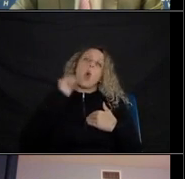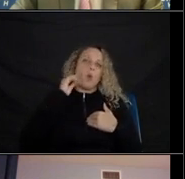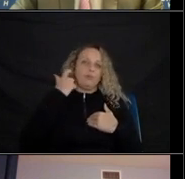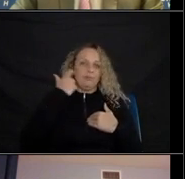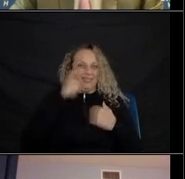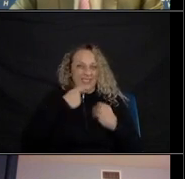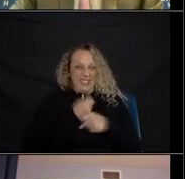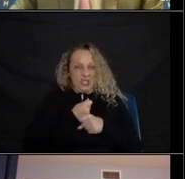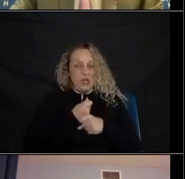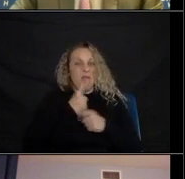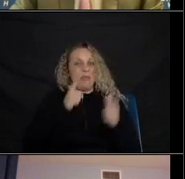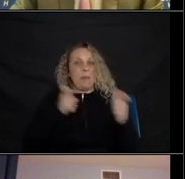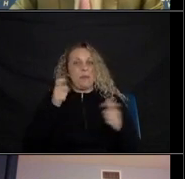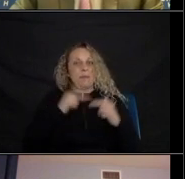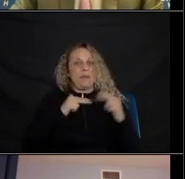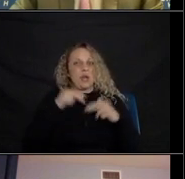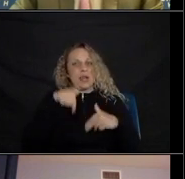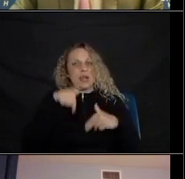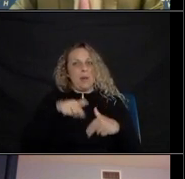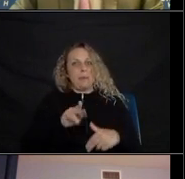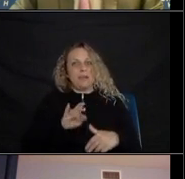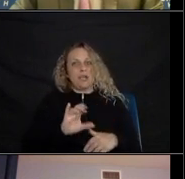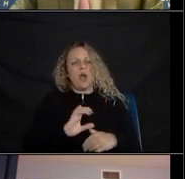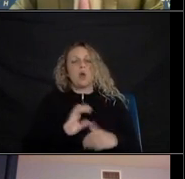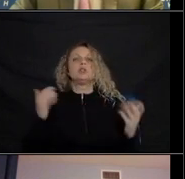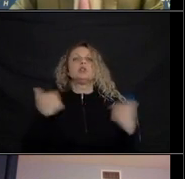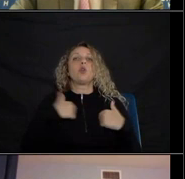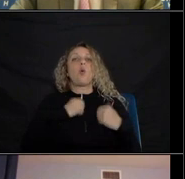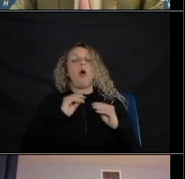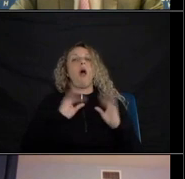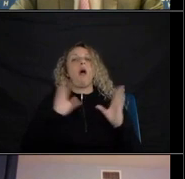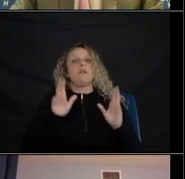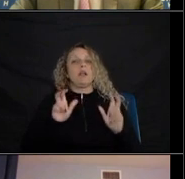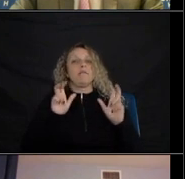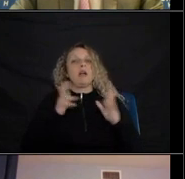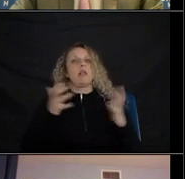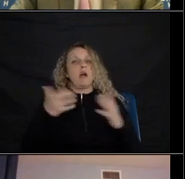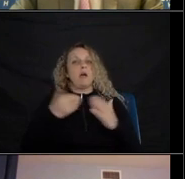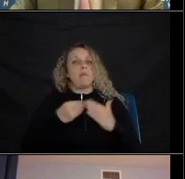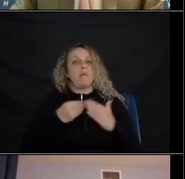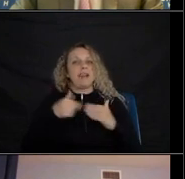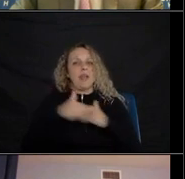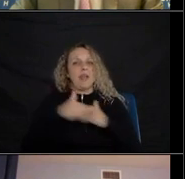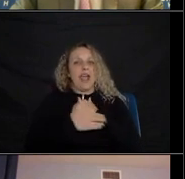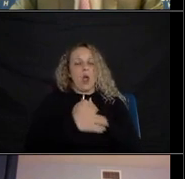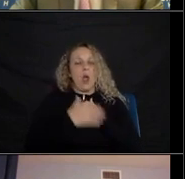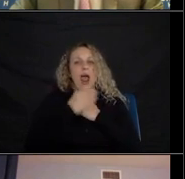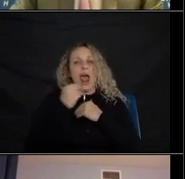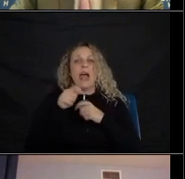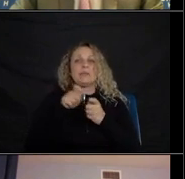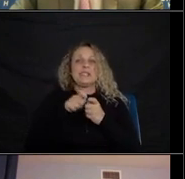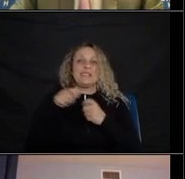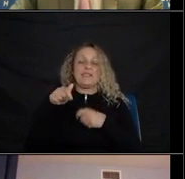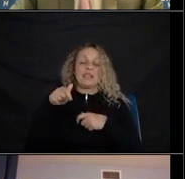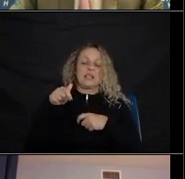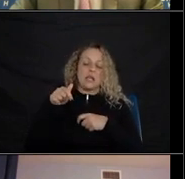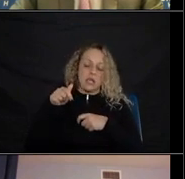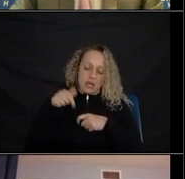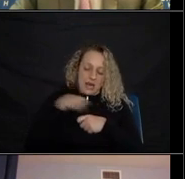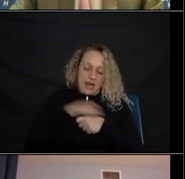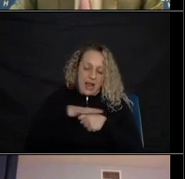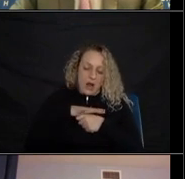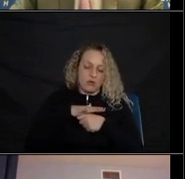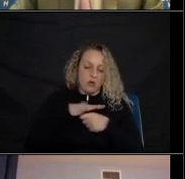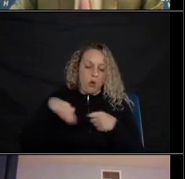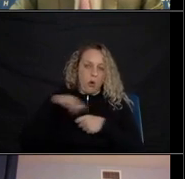just about make us the biggest builder in Palm Beach County. So we're obviously investing a lot of money in the county, and specifically in areas